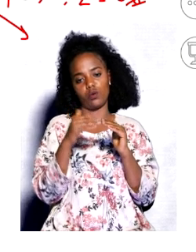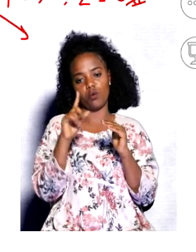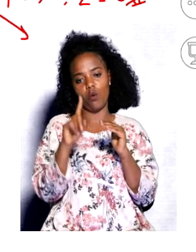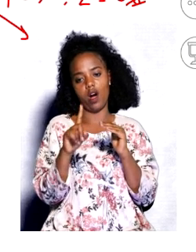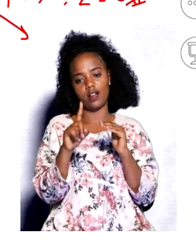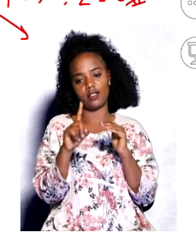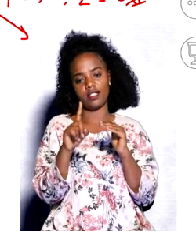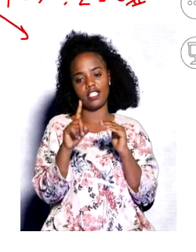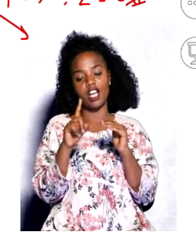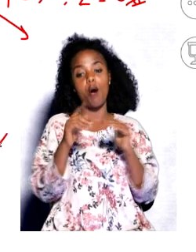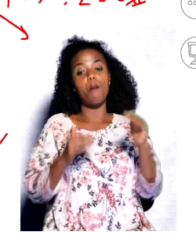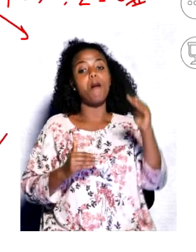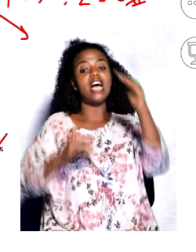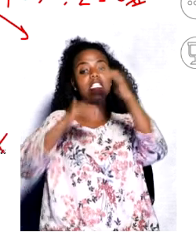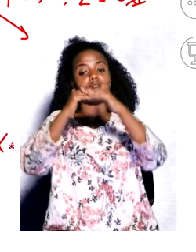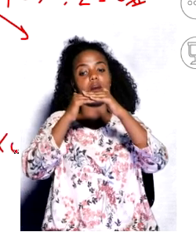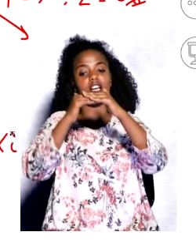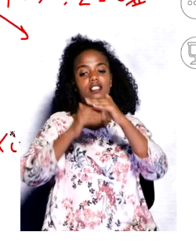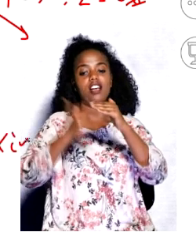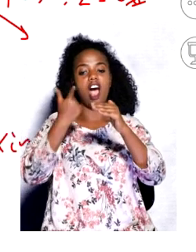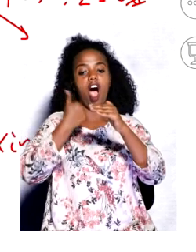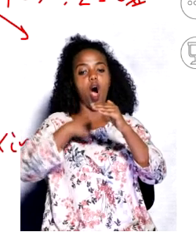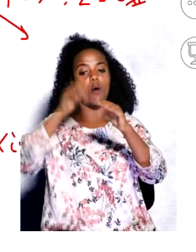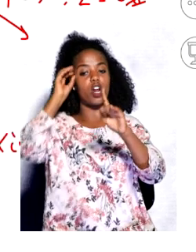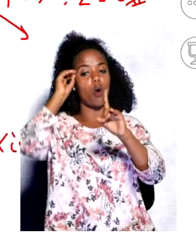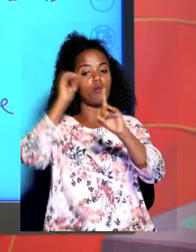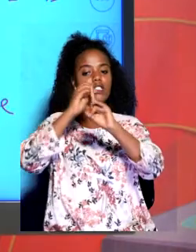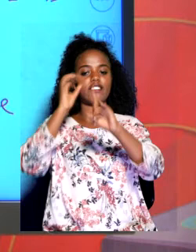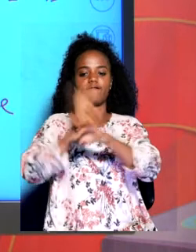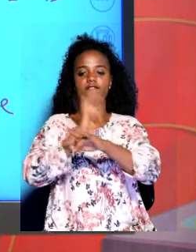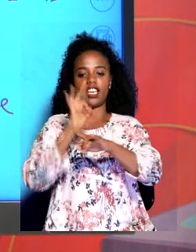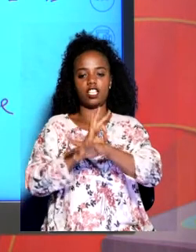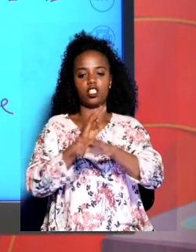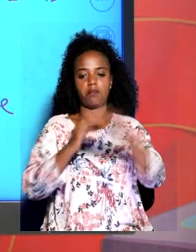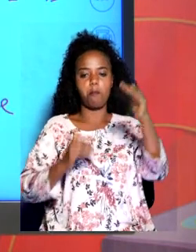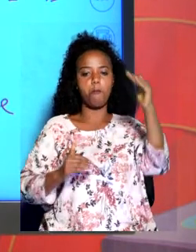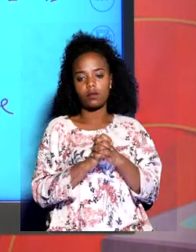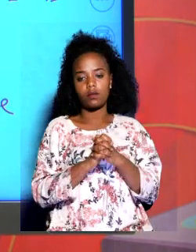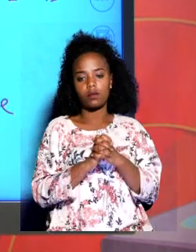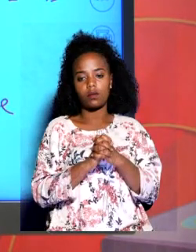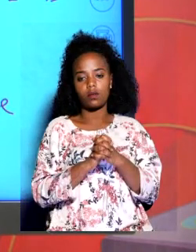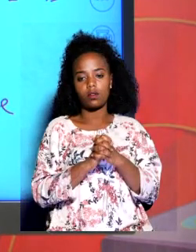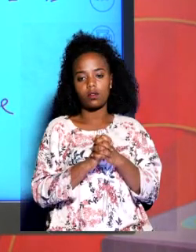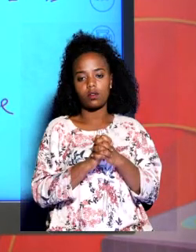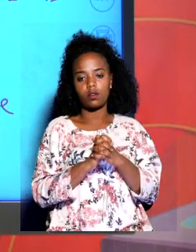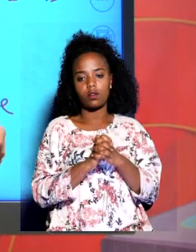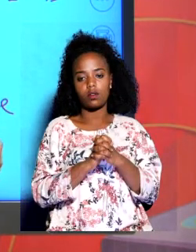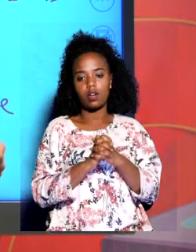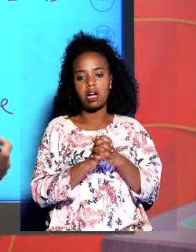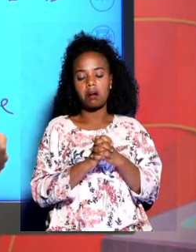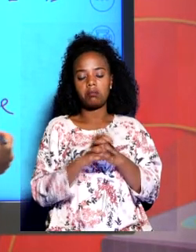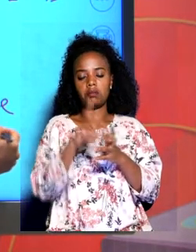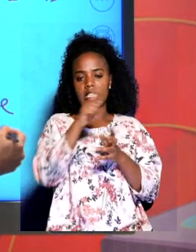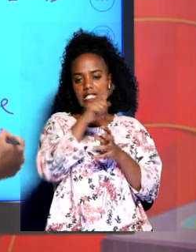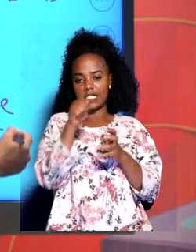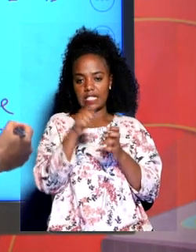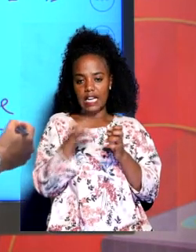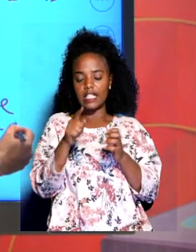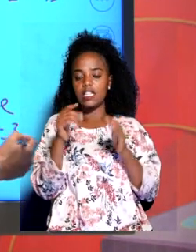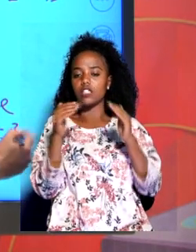1 maximize our objective function. Our objective function z is equal